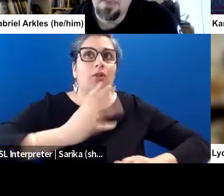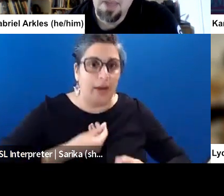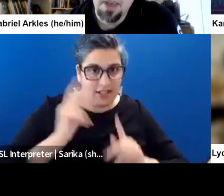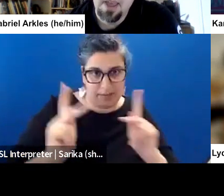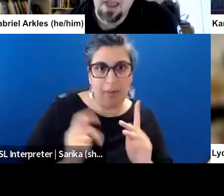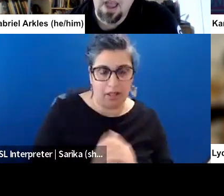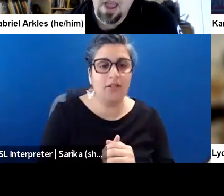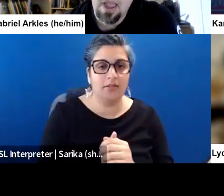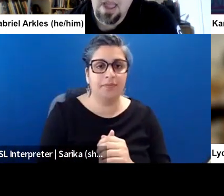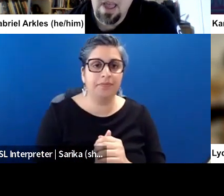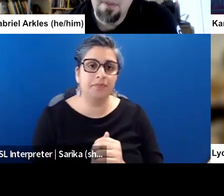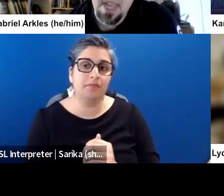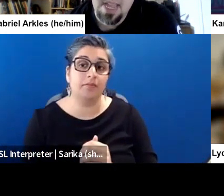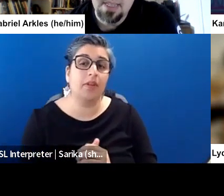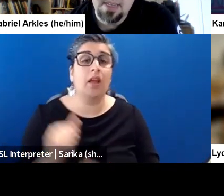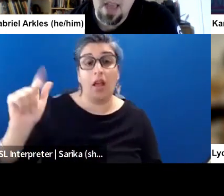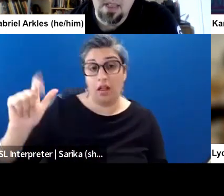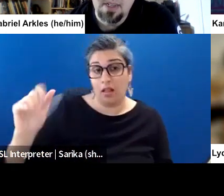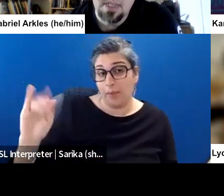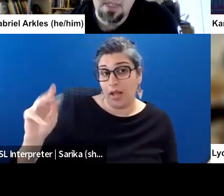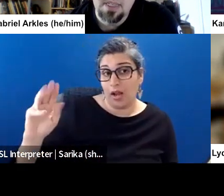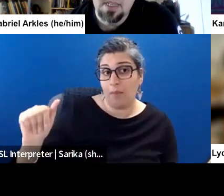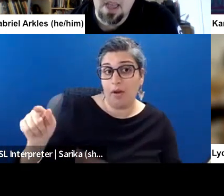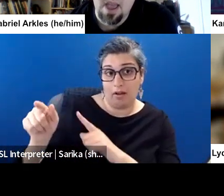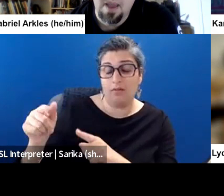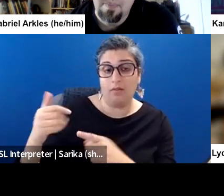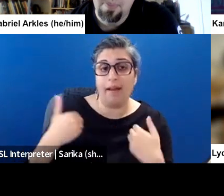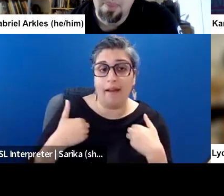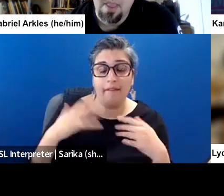And in Alabama, I have a case that challenges